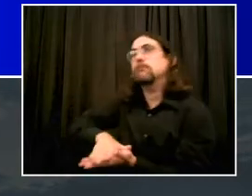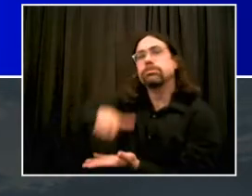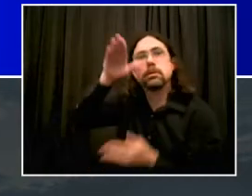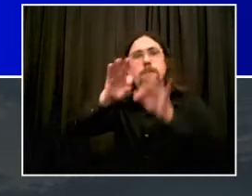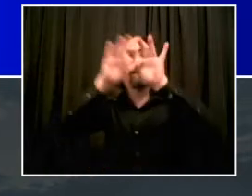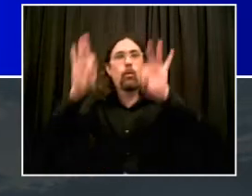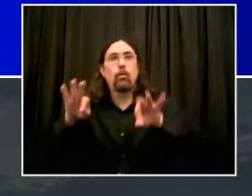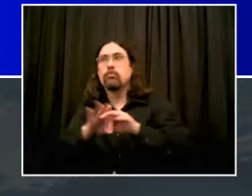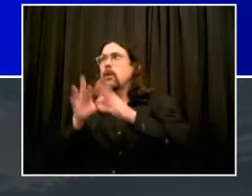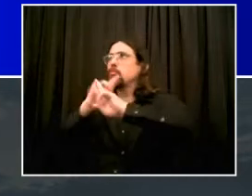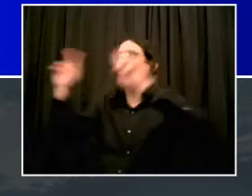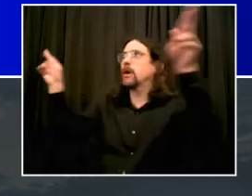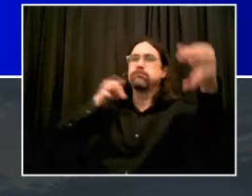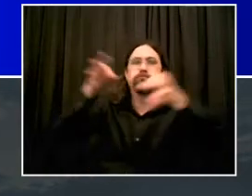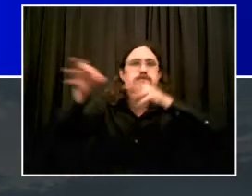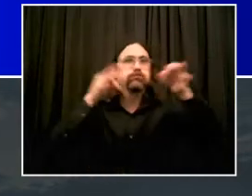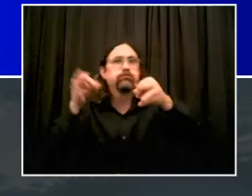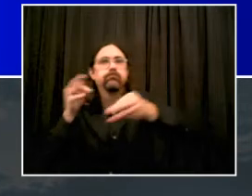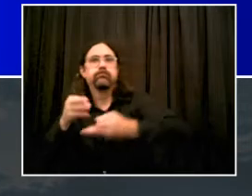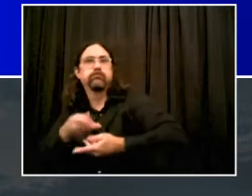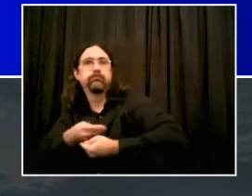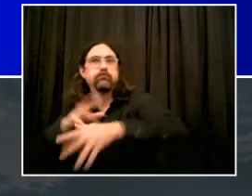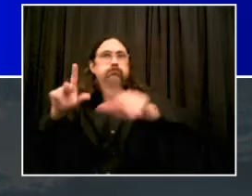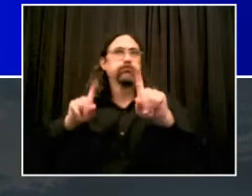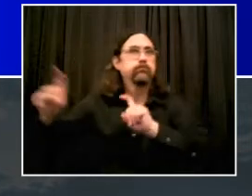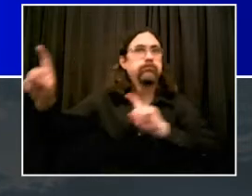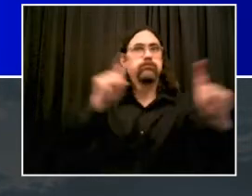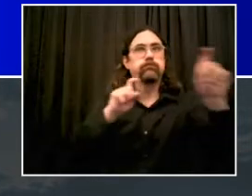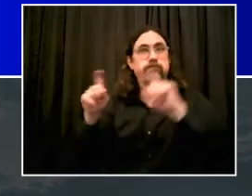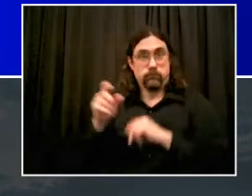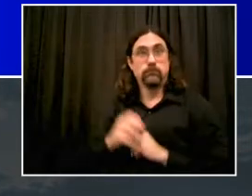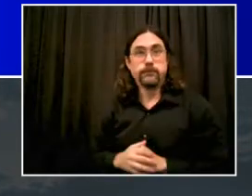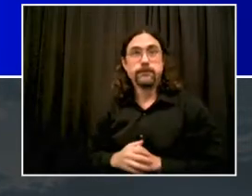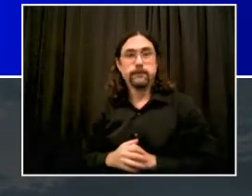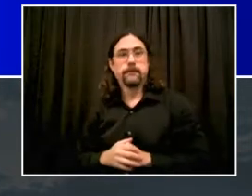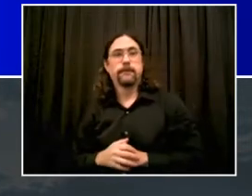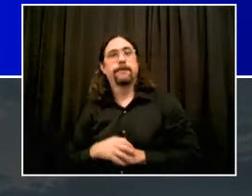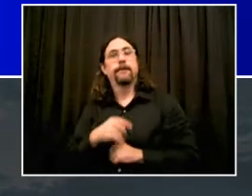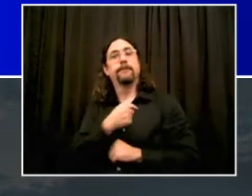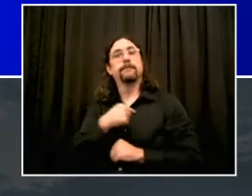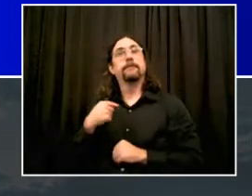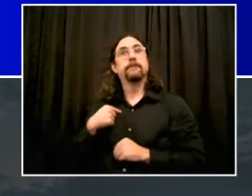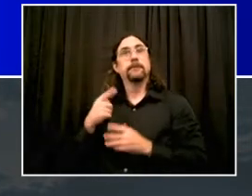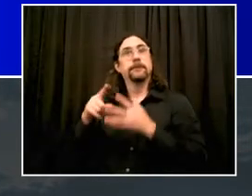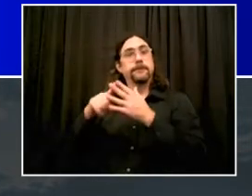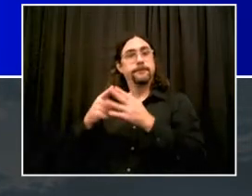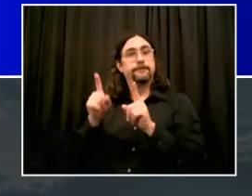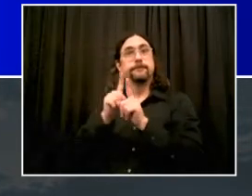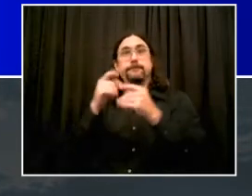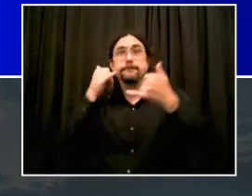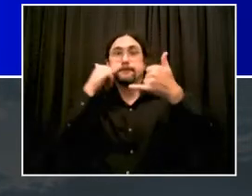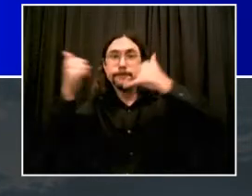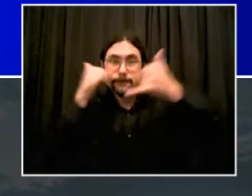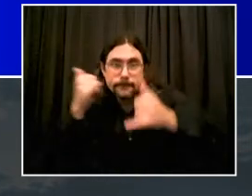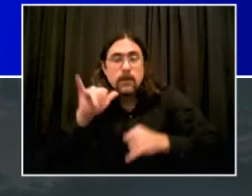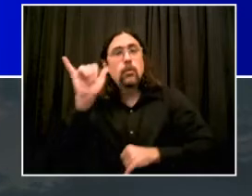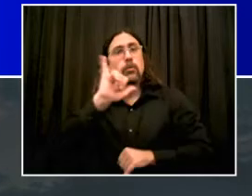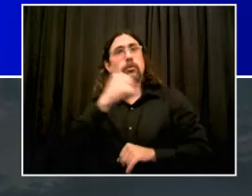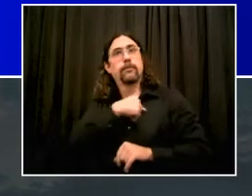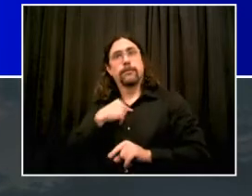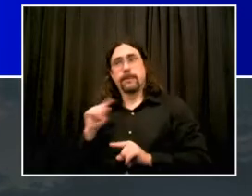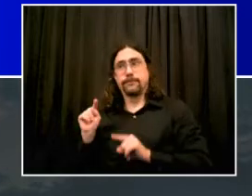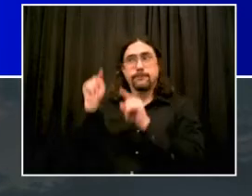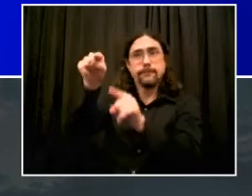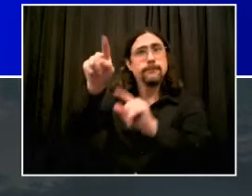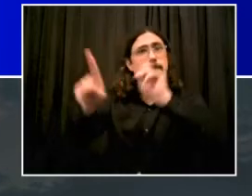deployed teams that are now knocking on your door to check in with you and to make sure that you're safe. We know that it's not easy to